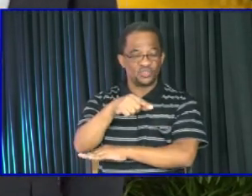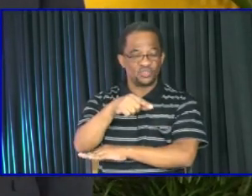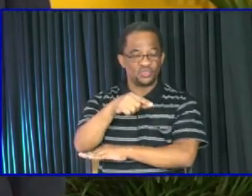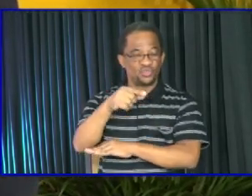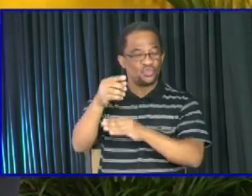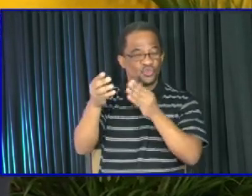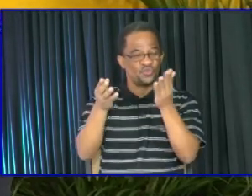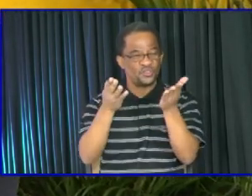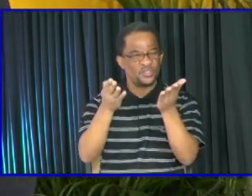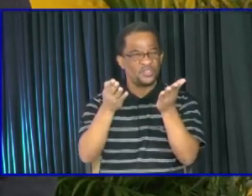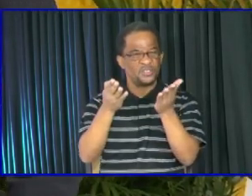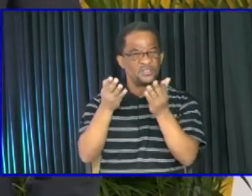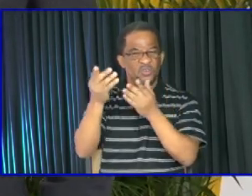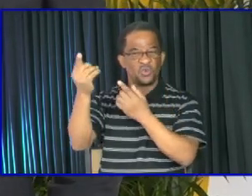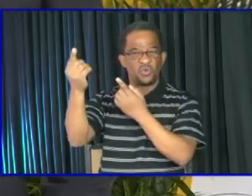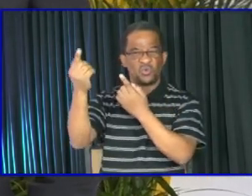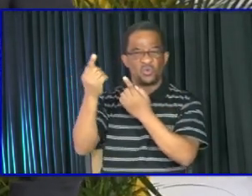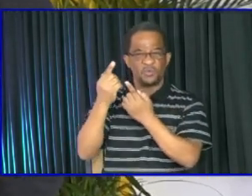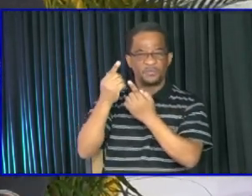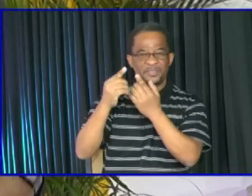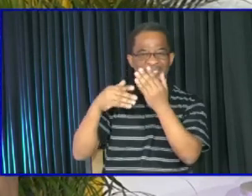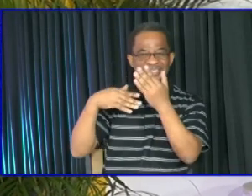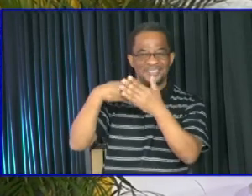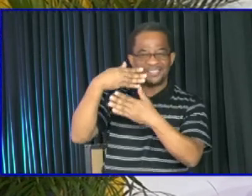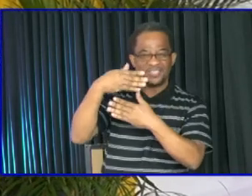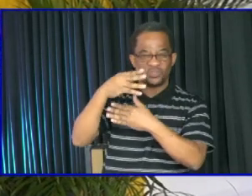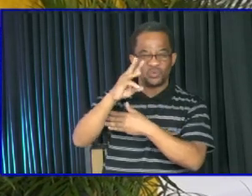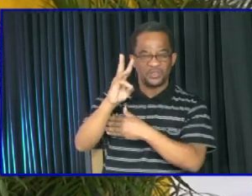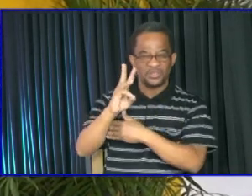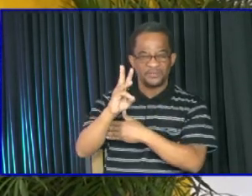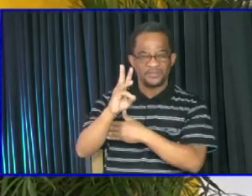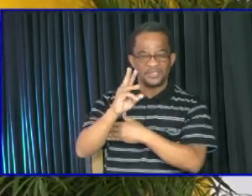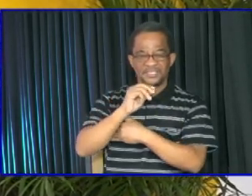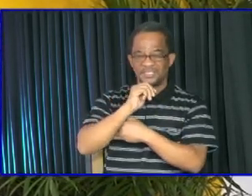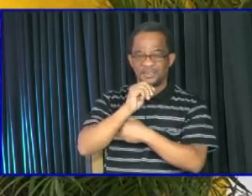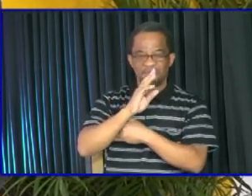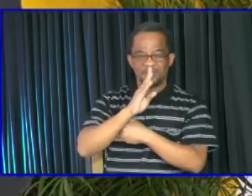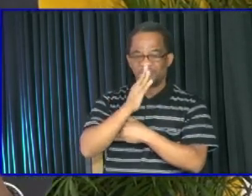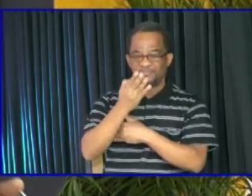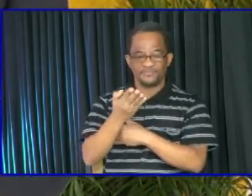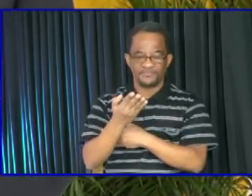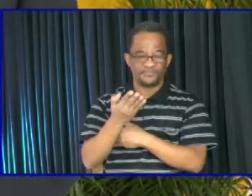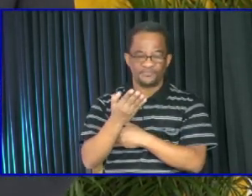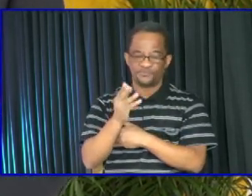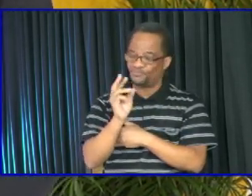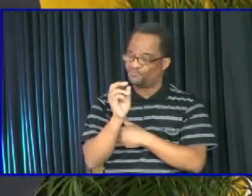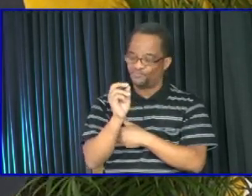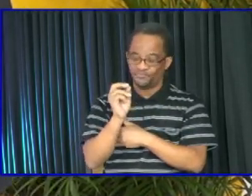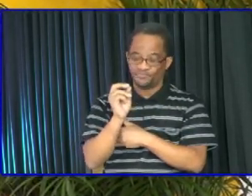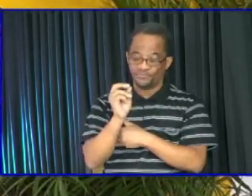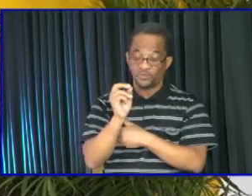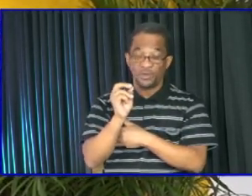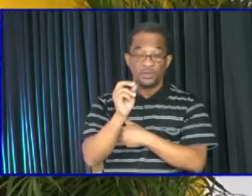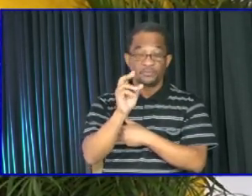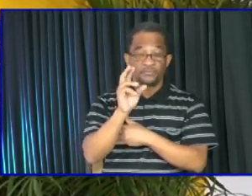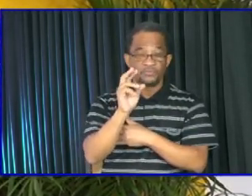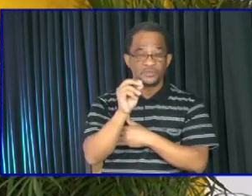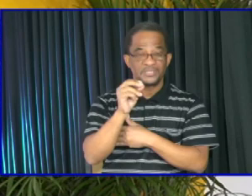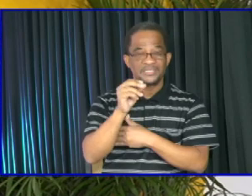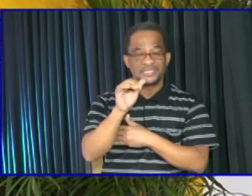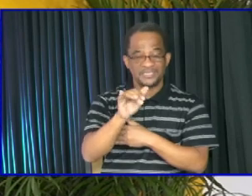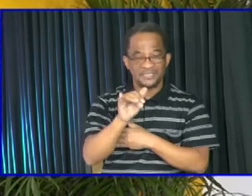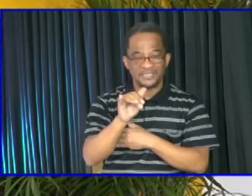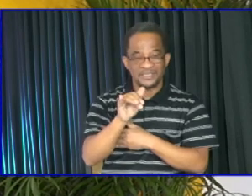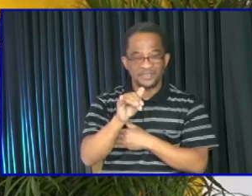that come next week, Wednesday, we will not be in this space. So though we may be in a worship